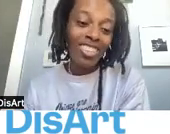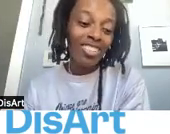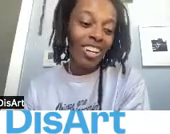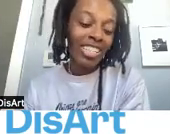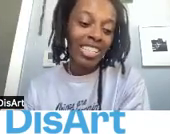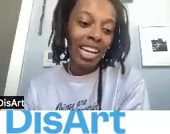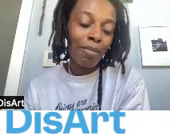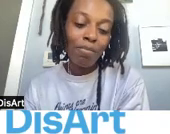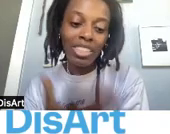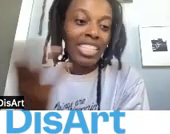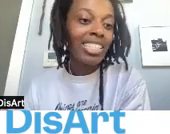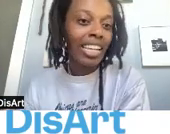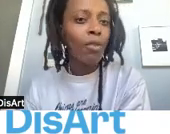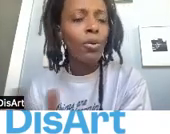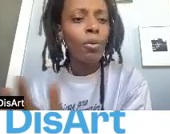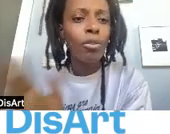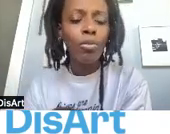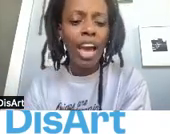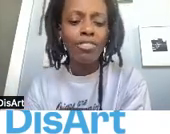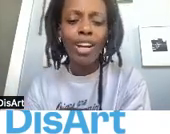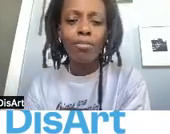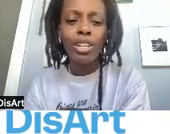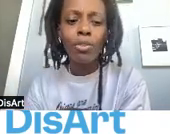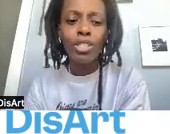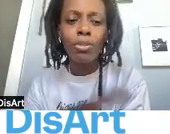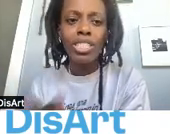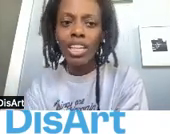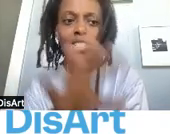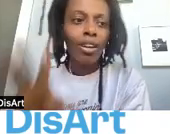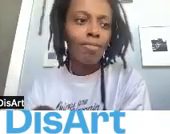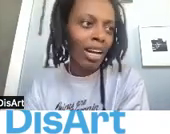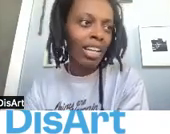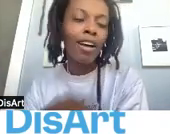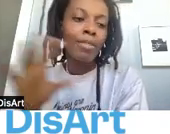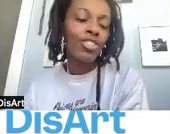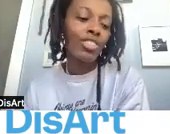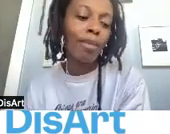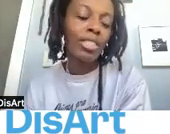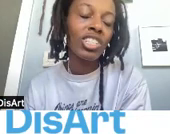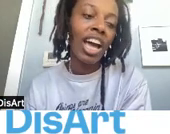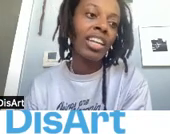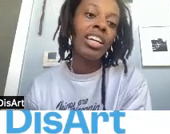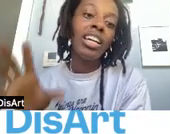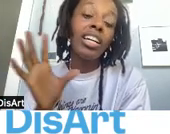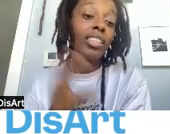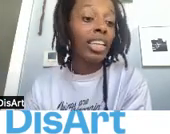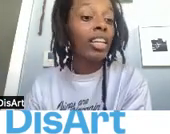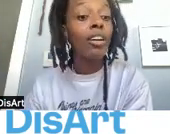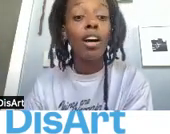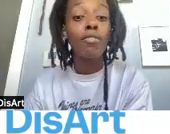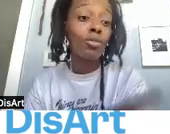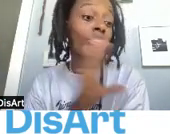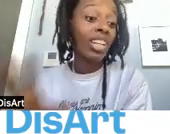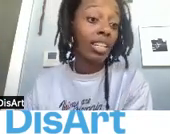have this artist list. And I will, after I'm done with this presentation of mine, I'll make sure I drop in the chat a